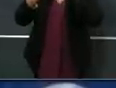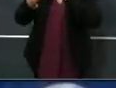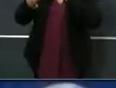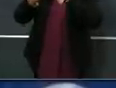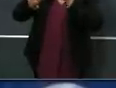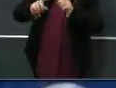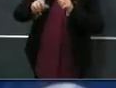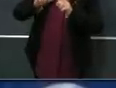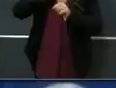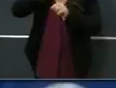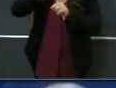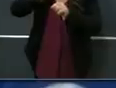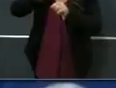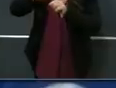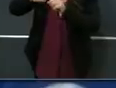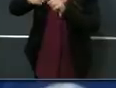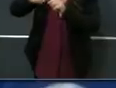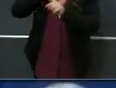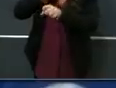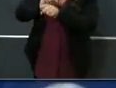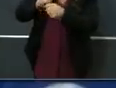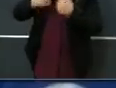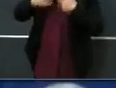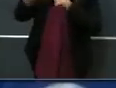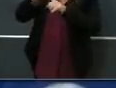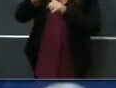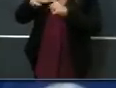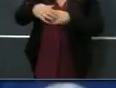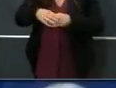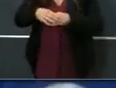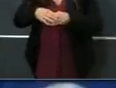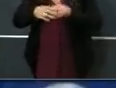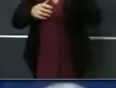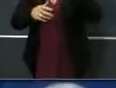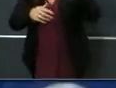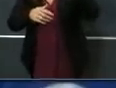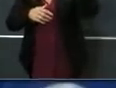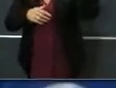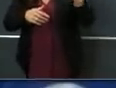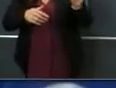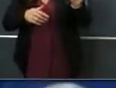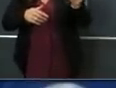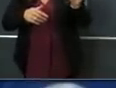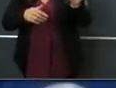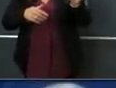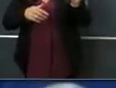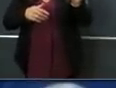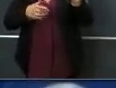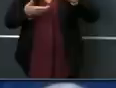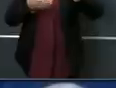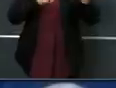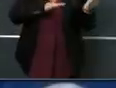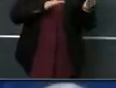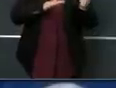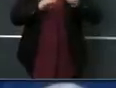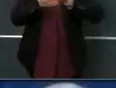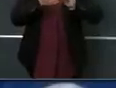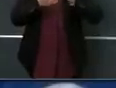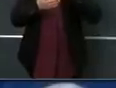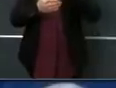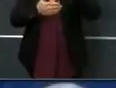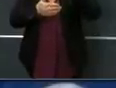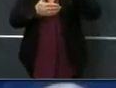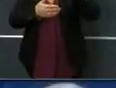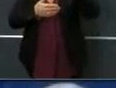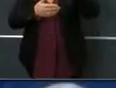positive are within the Latino community. 39% of the deaths. We're seeing, rather, it's 31%,